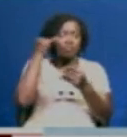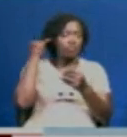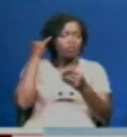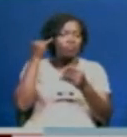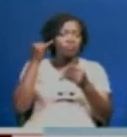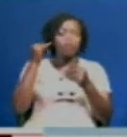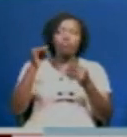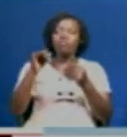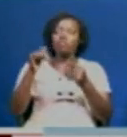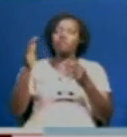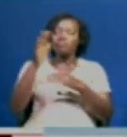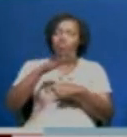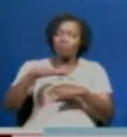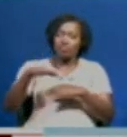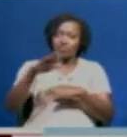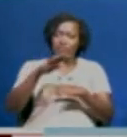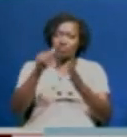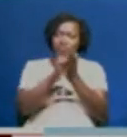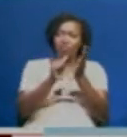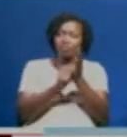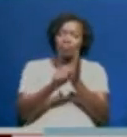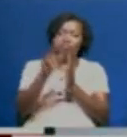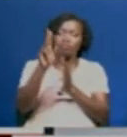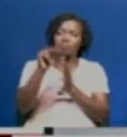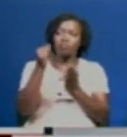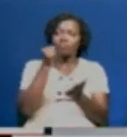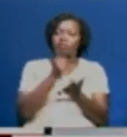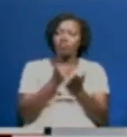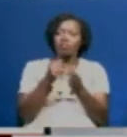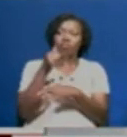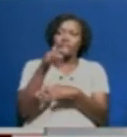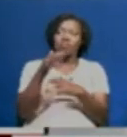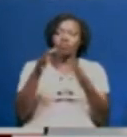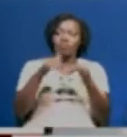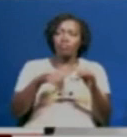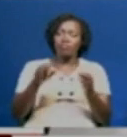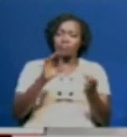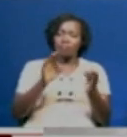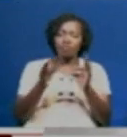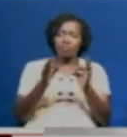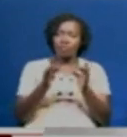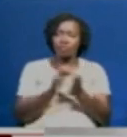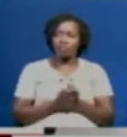Exploration Agency and the United Nations Office of Outer Space Affairs. Alan Oko, Lunchtime News.